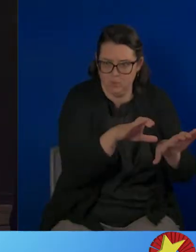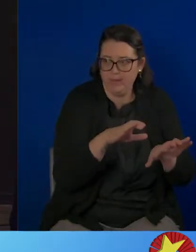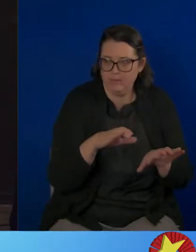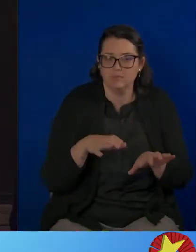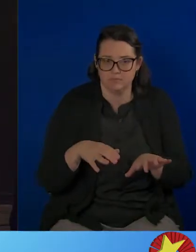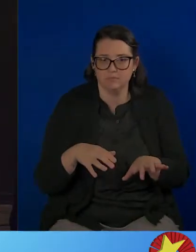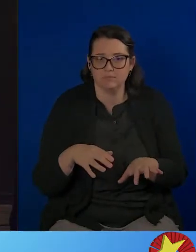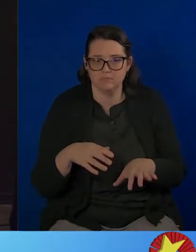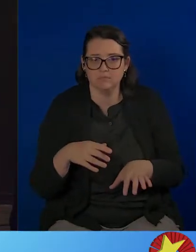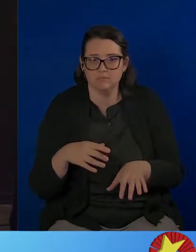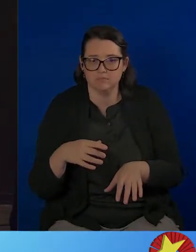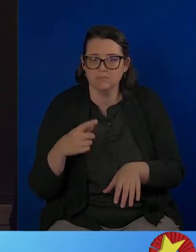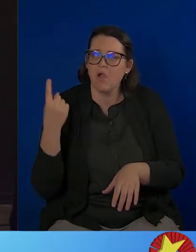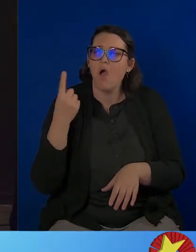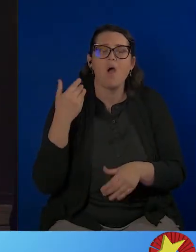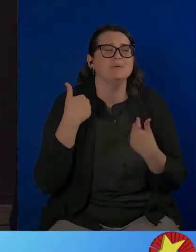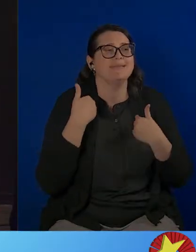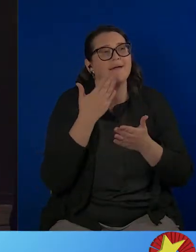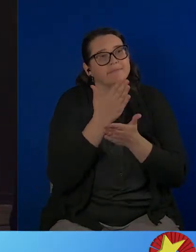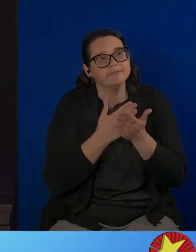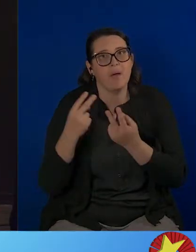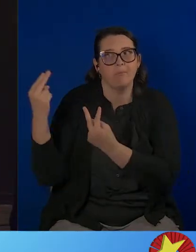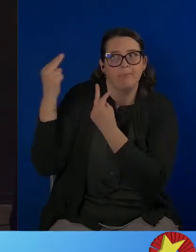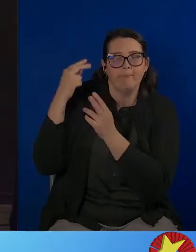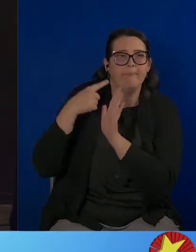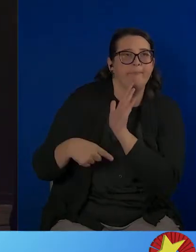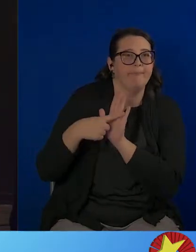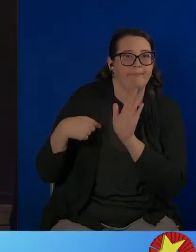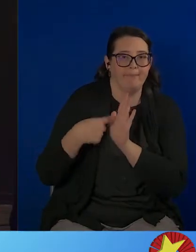had some scrutiny of our work.